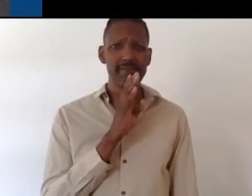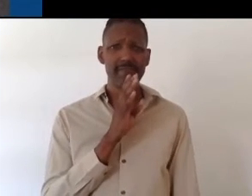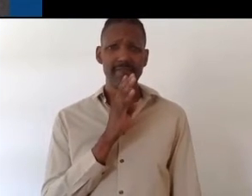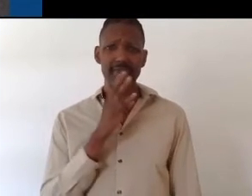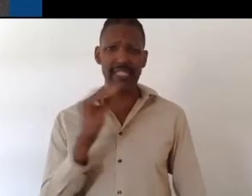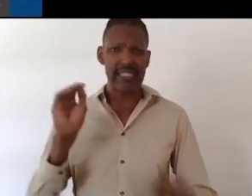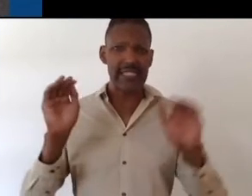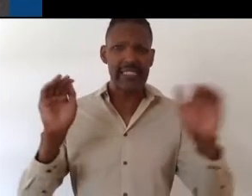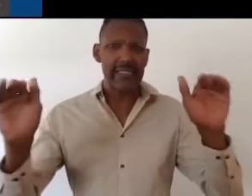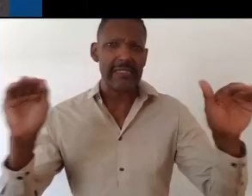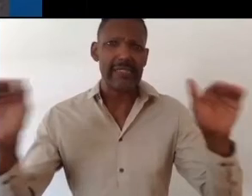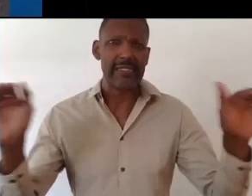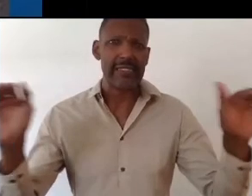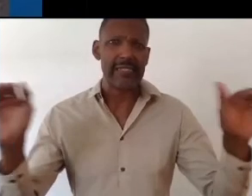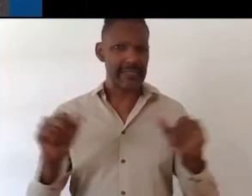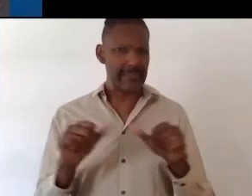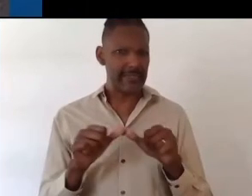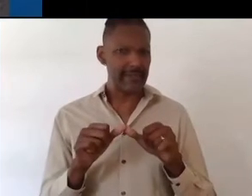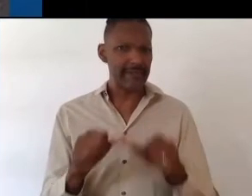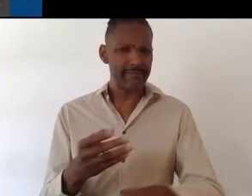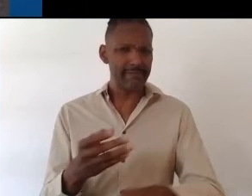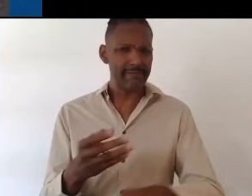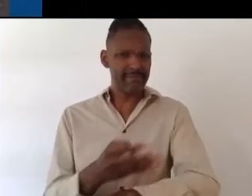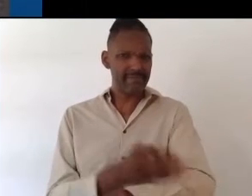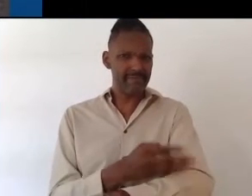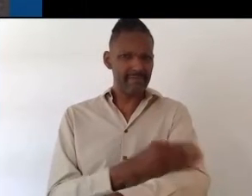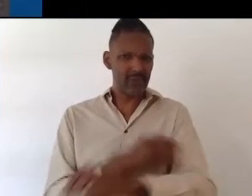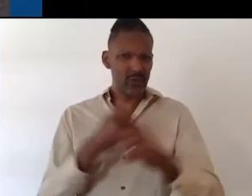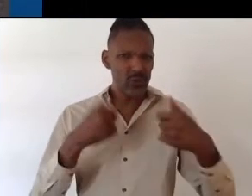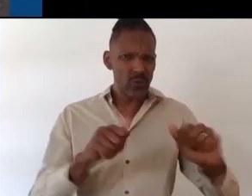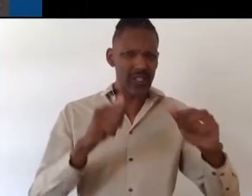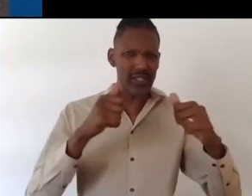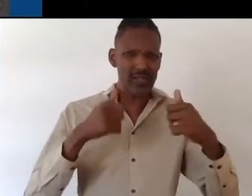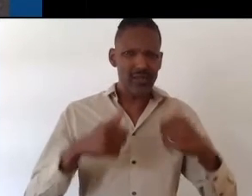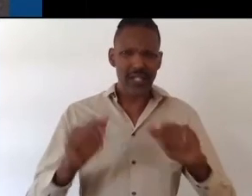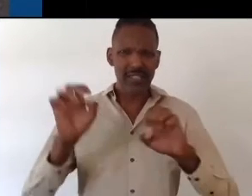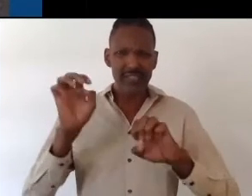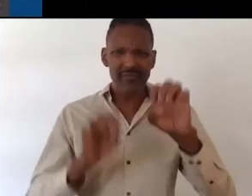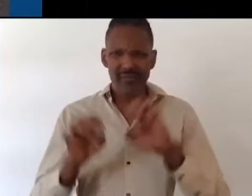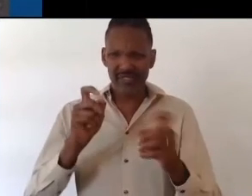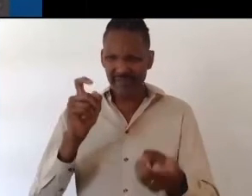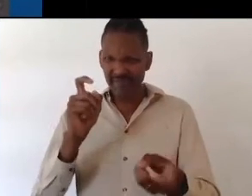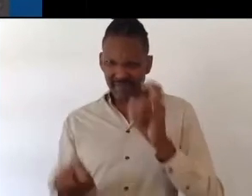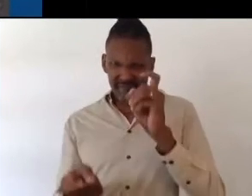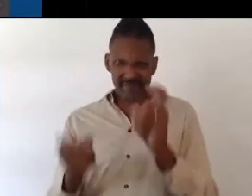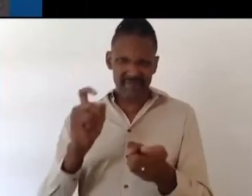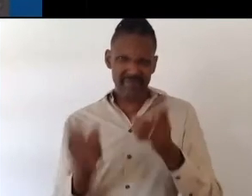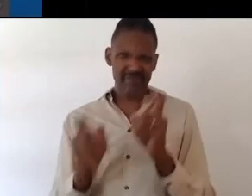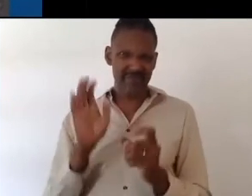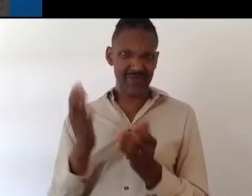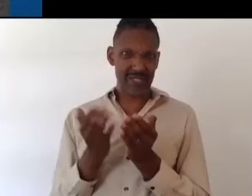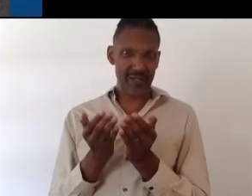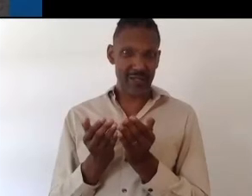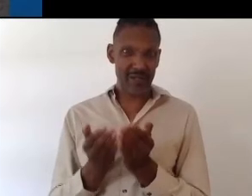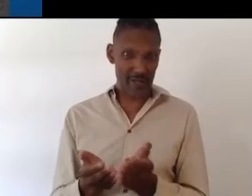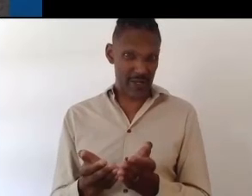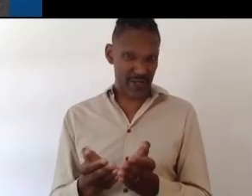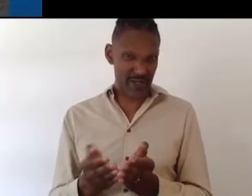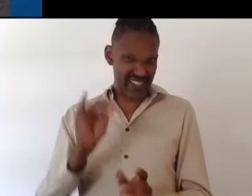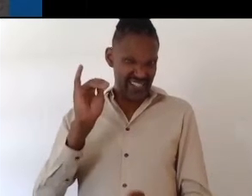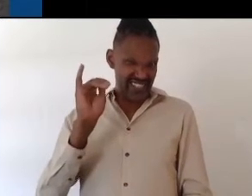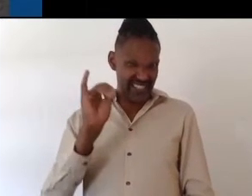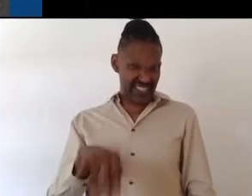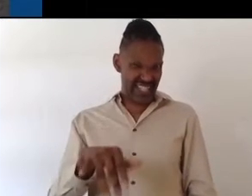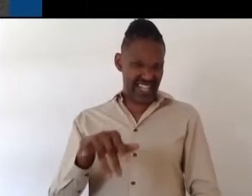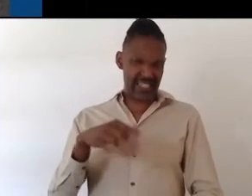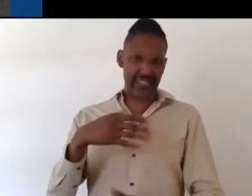is the power of STEM, and it really is a vehicle to drive progress on IEP goals.